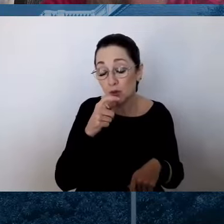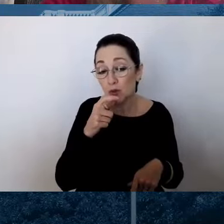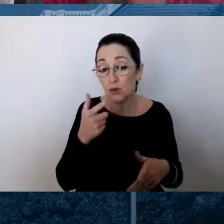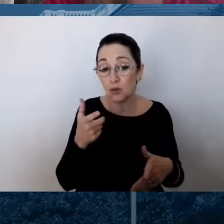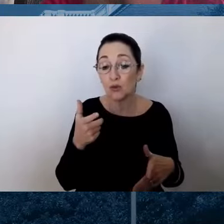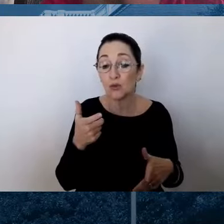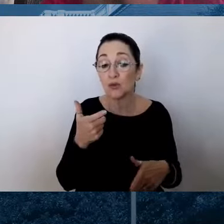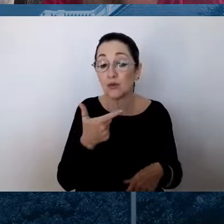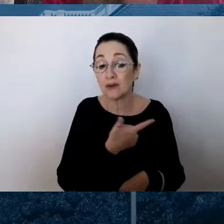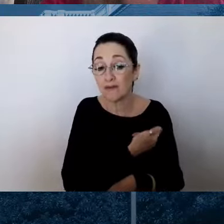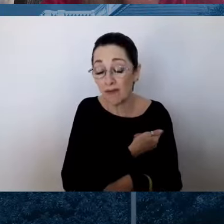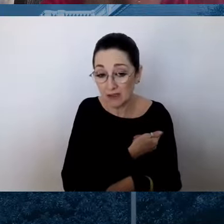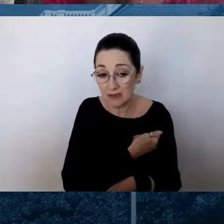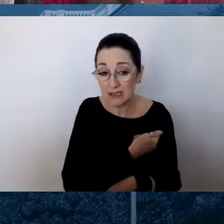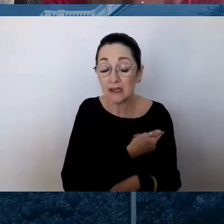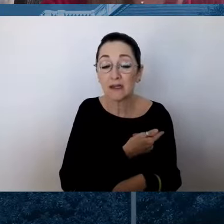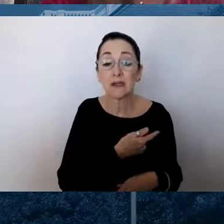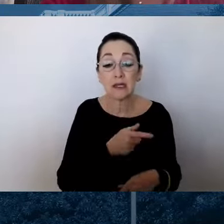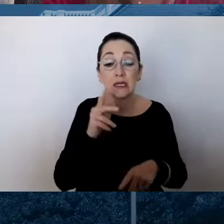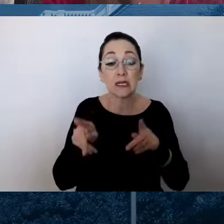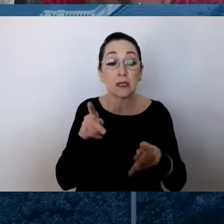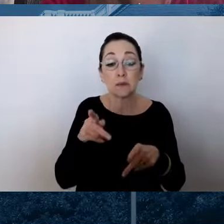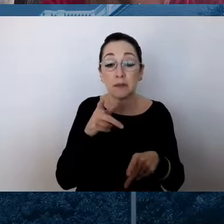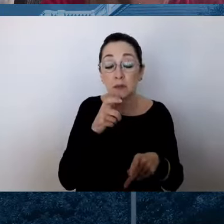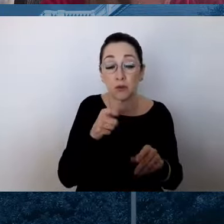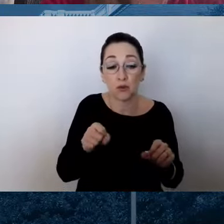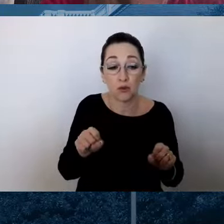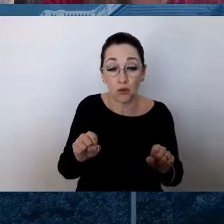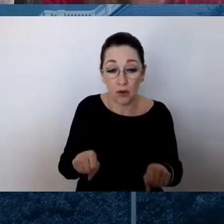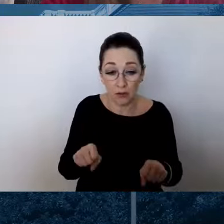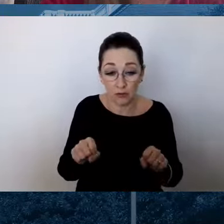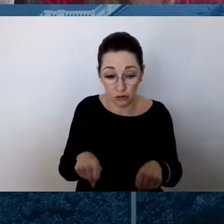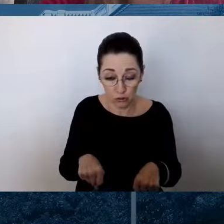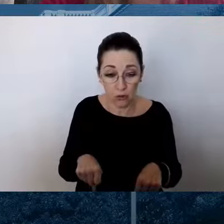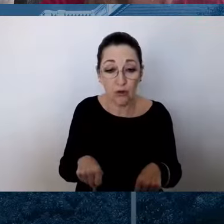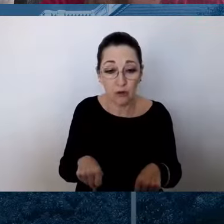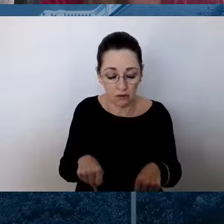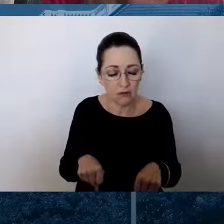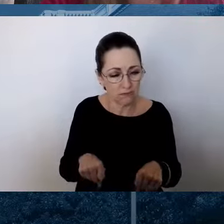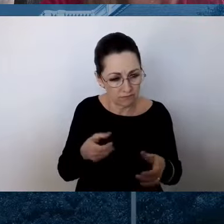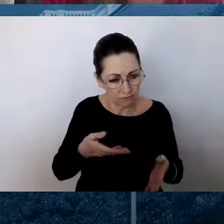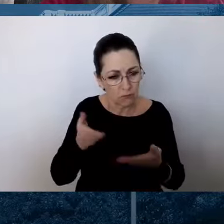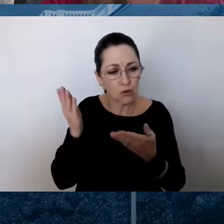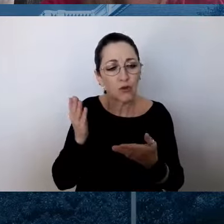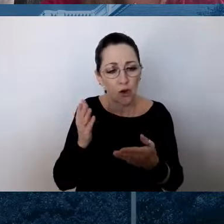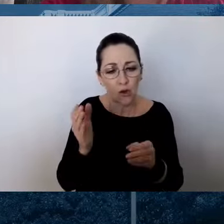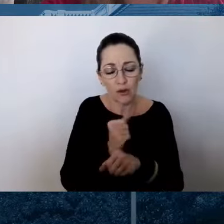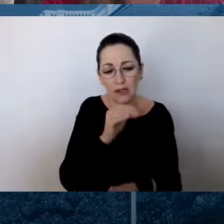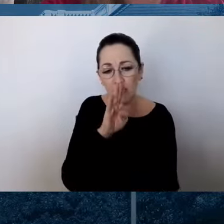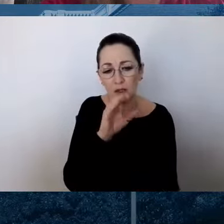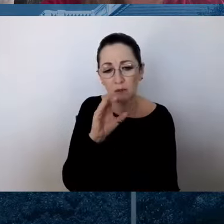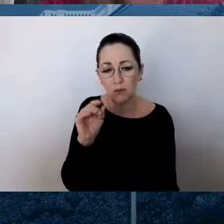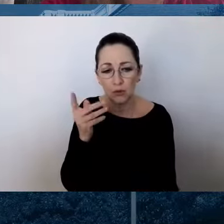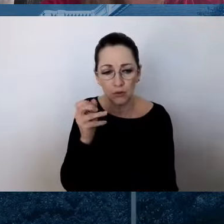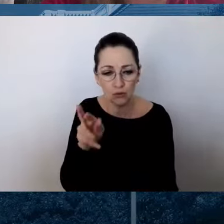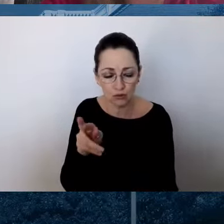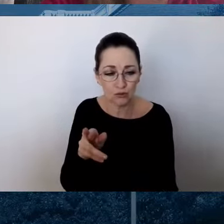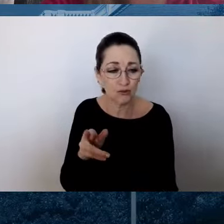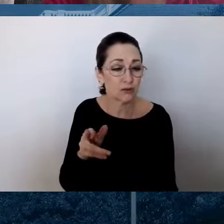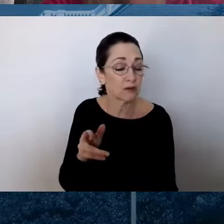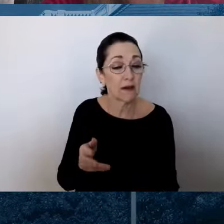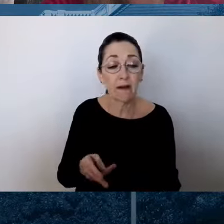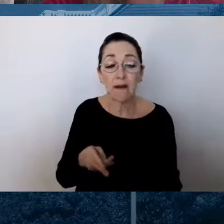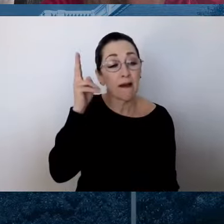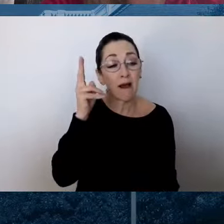dose, and people who are eligible can get their booster. Our highest priority needs to be to